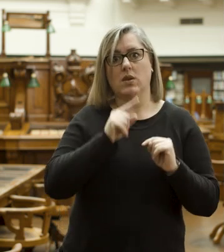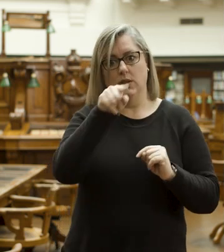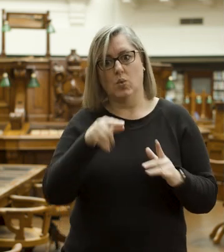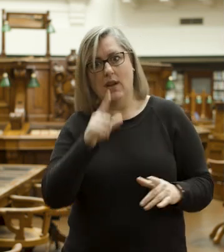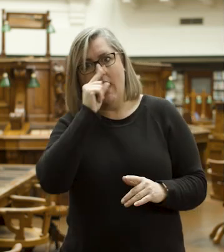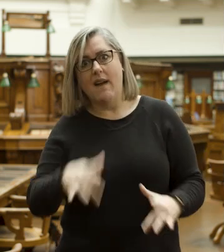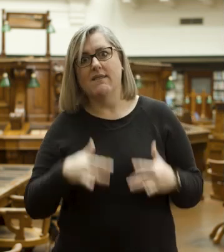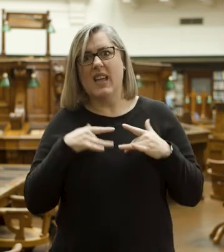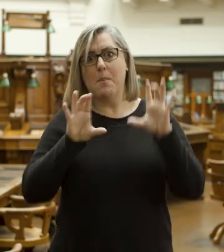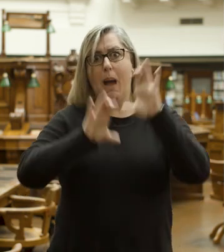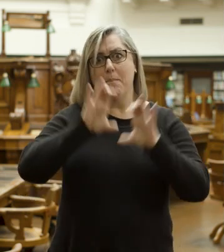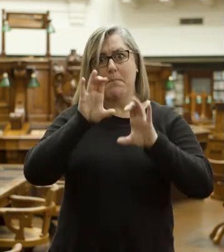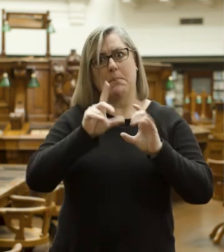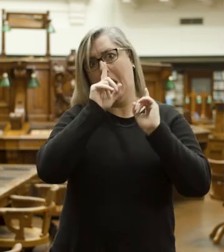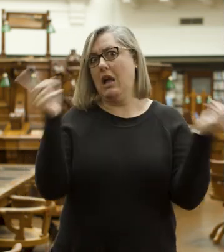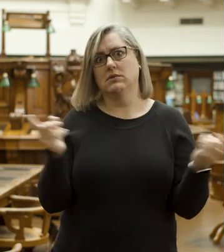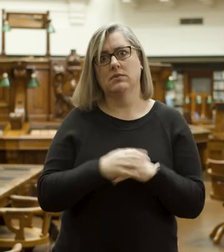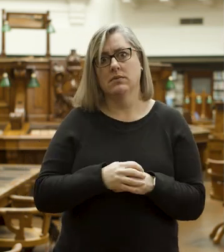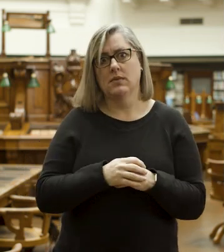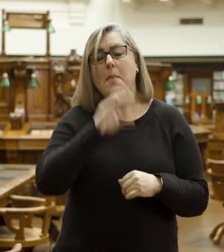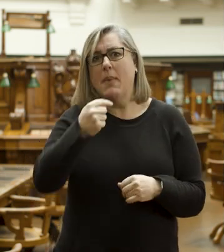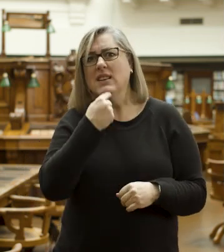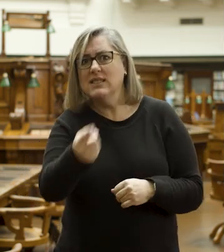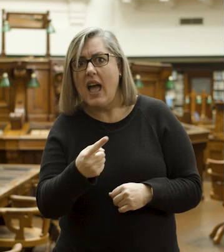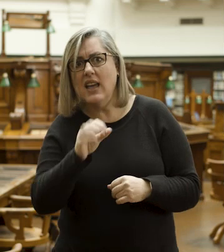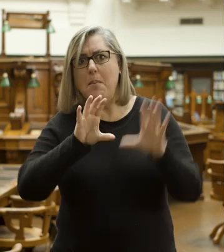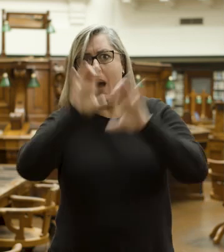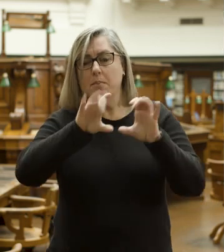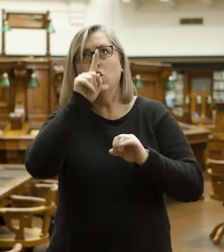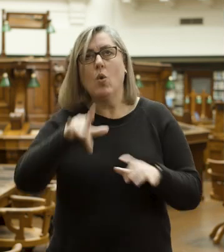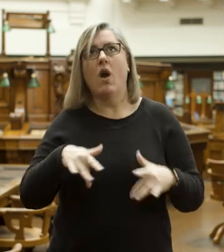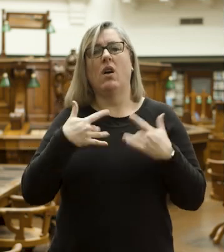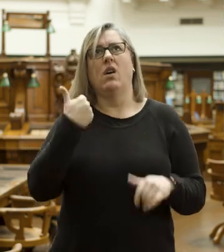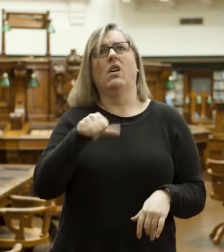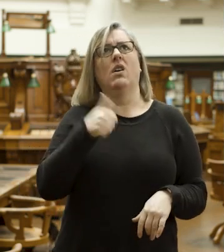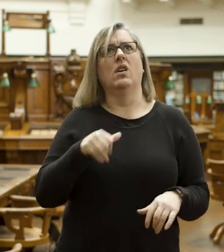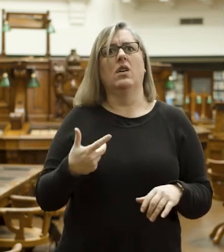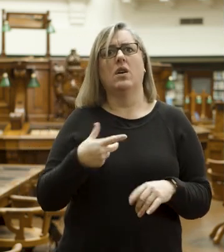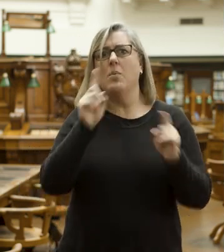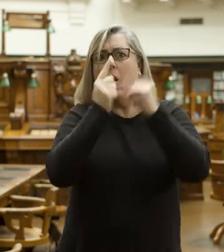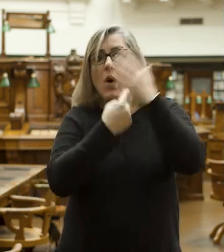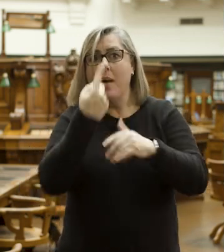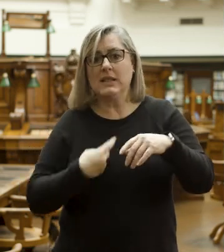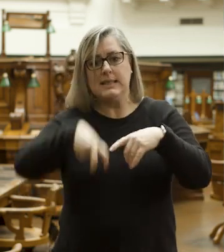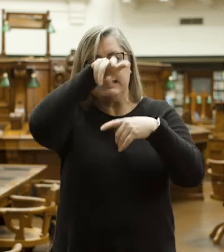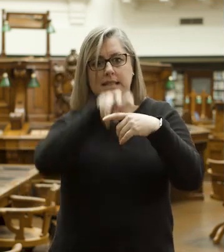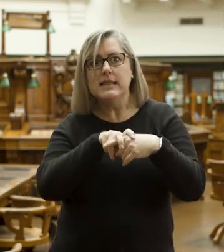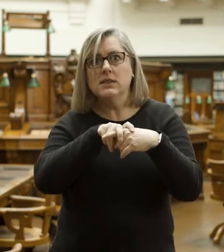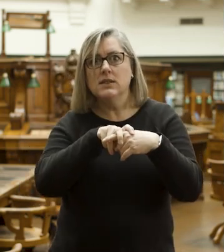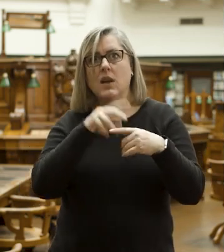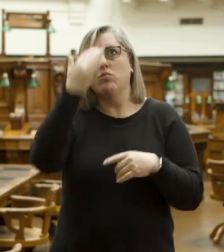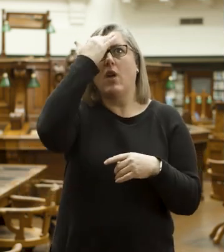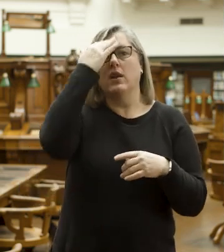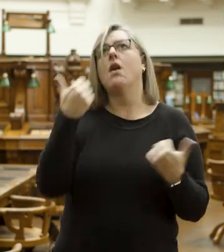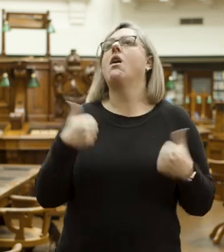feel your bum. But now that I've mentioned it, you can, right? Because what happens is we sit down on a chair, our brain goes, yep,